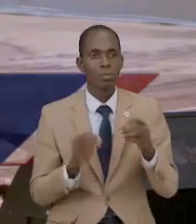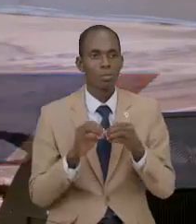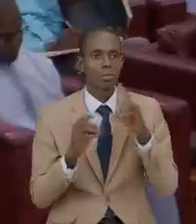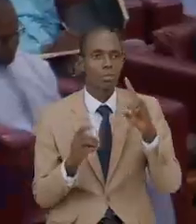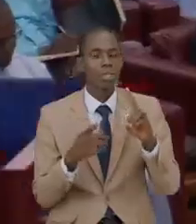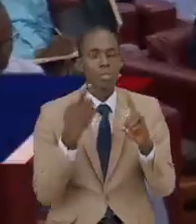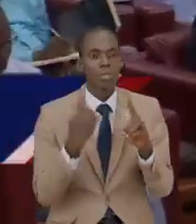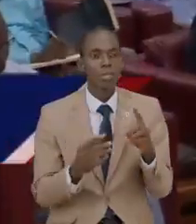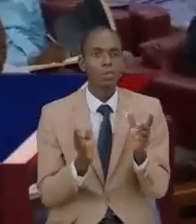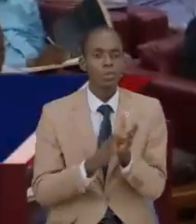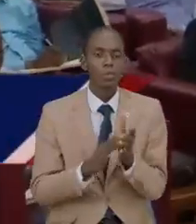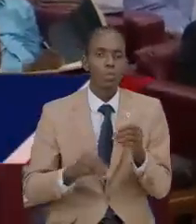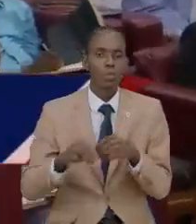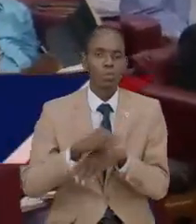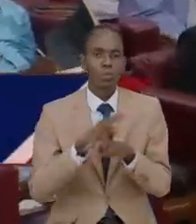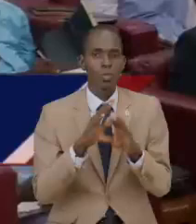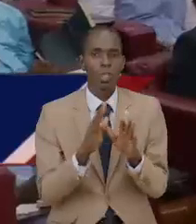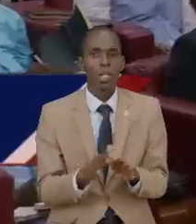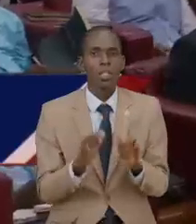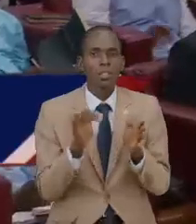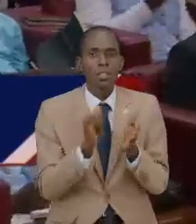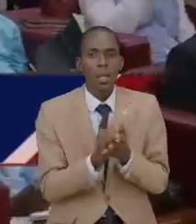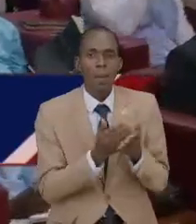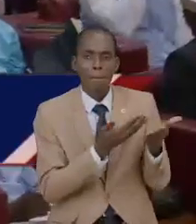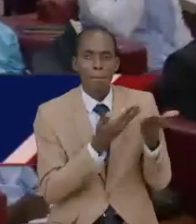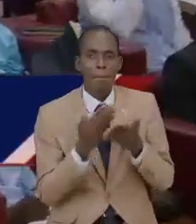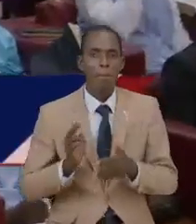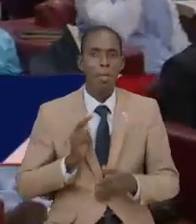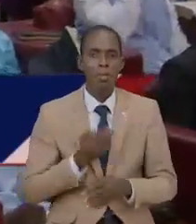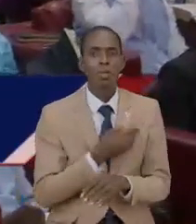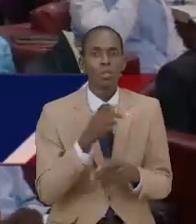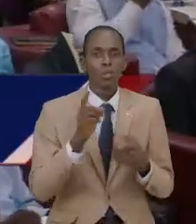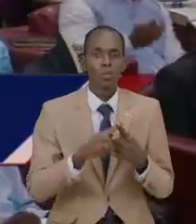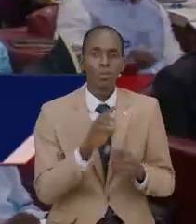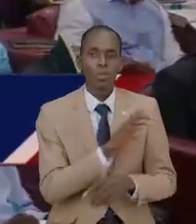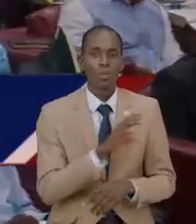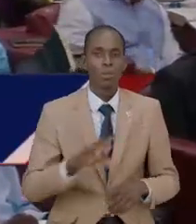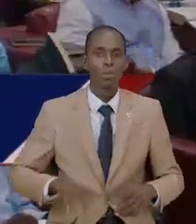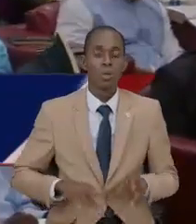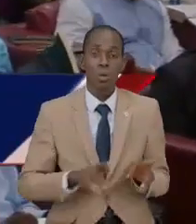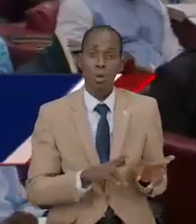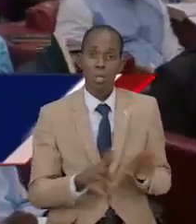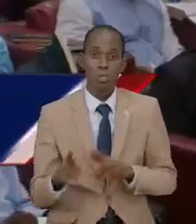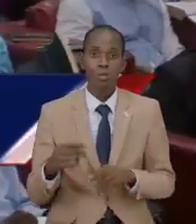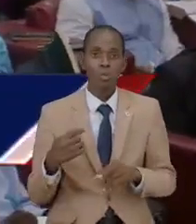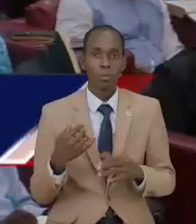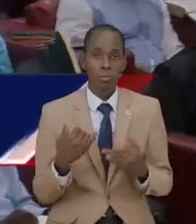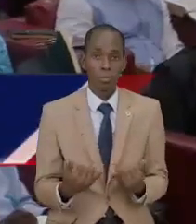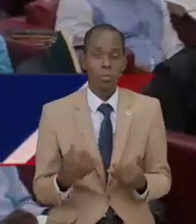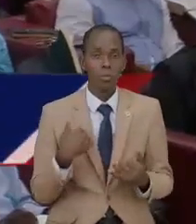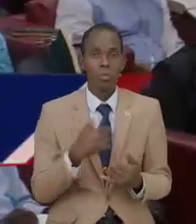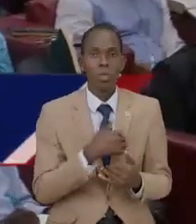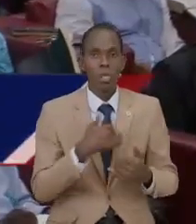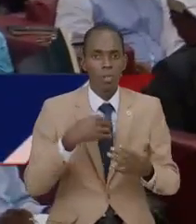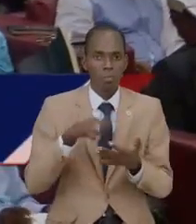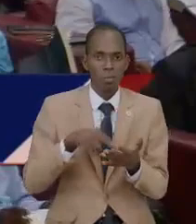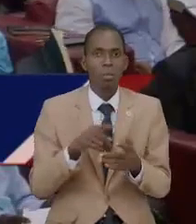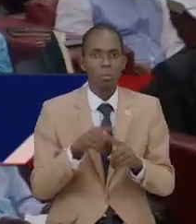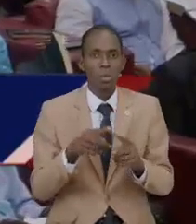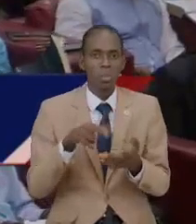the schoolmaster that brings us to Christ. Already we've read, let's look at that